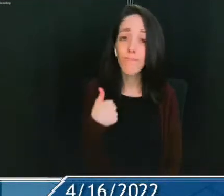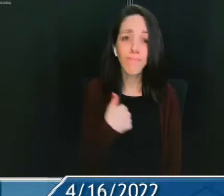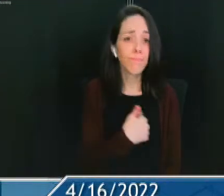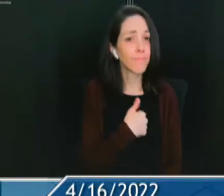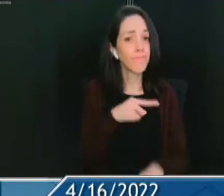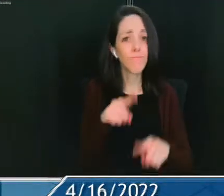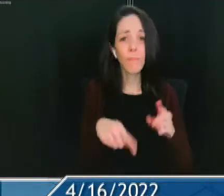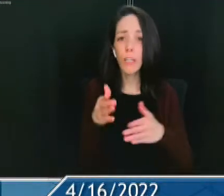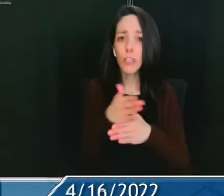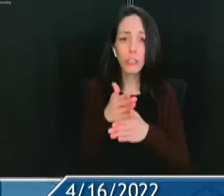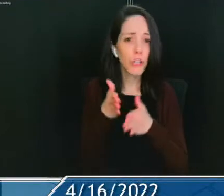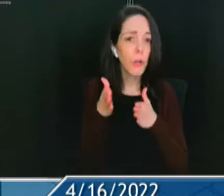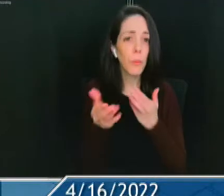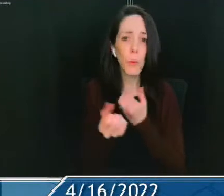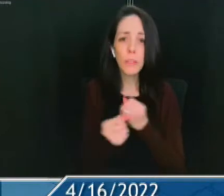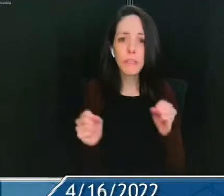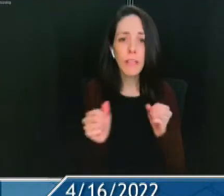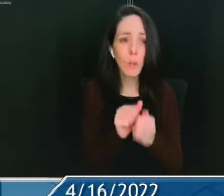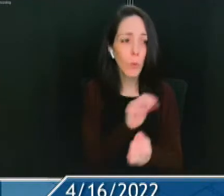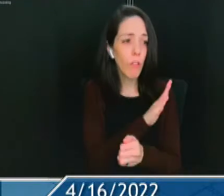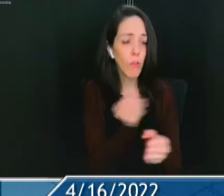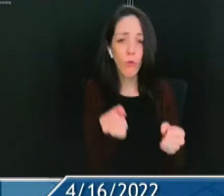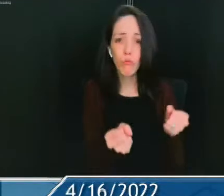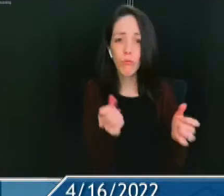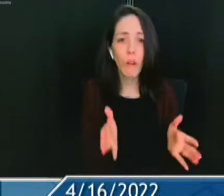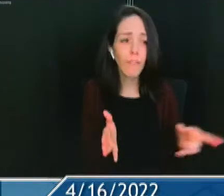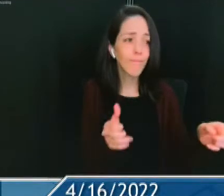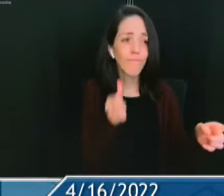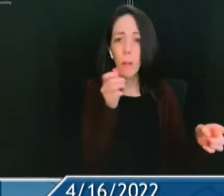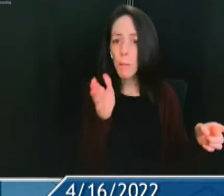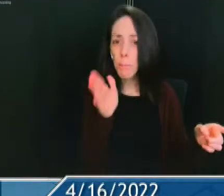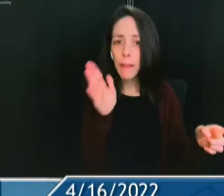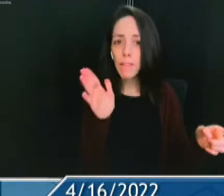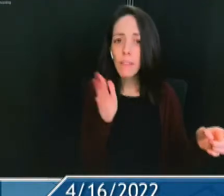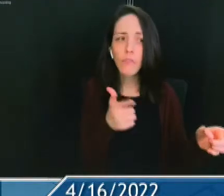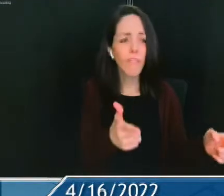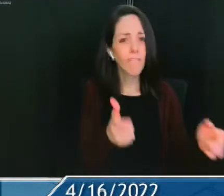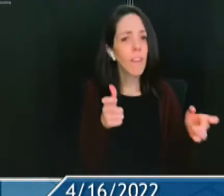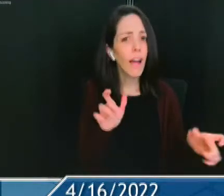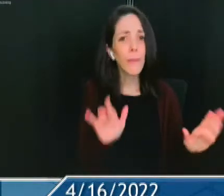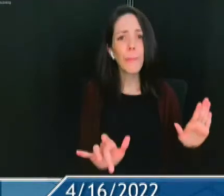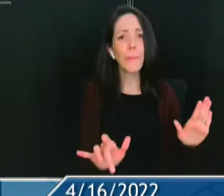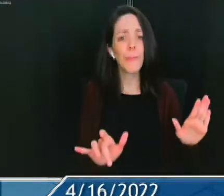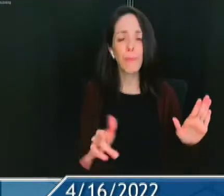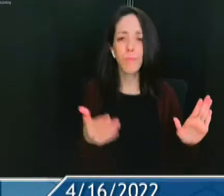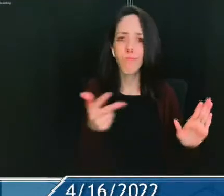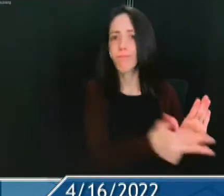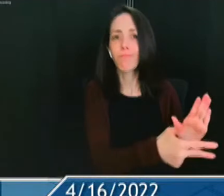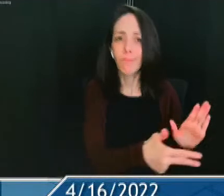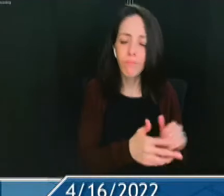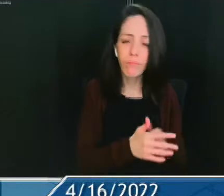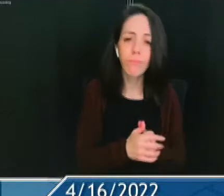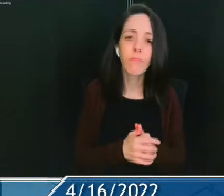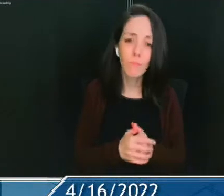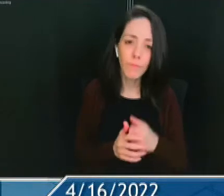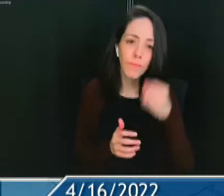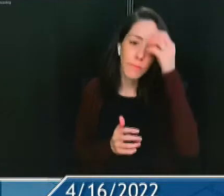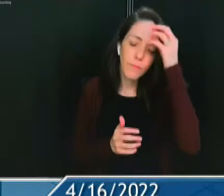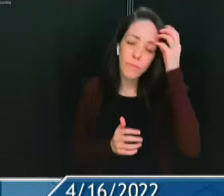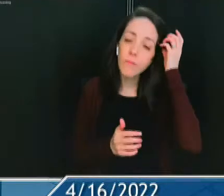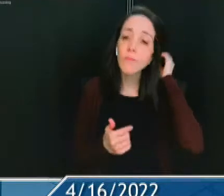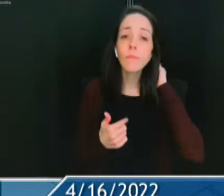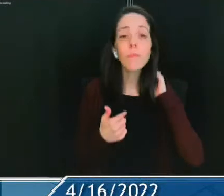these drivers. They are not paying attention and they are going way too fast. So I'm here today to ask that you add